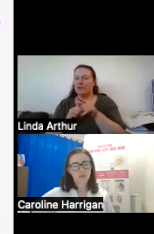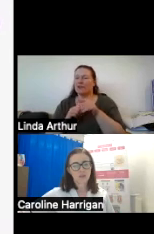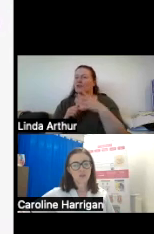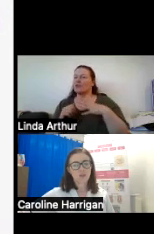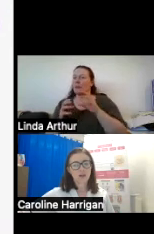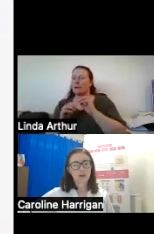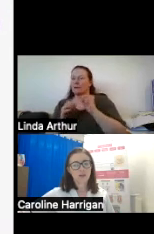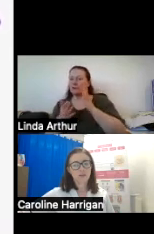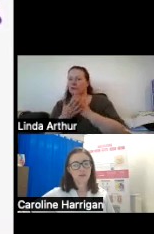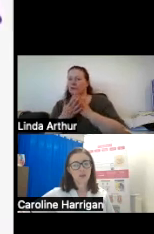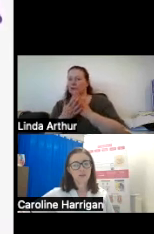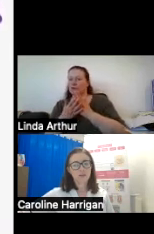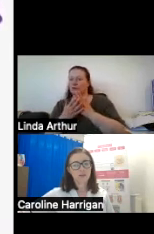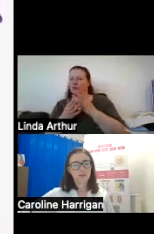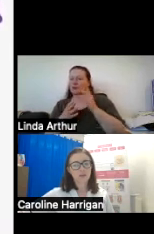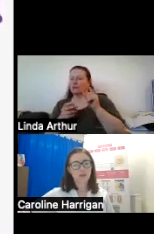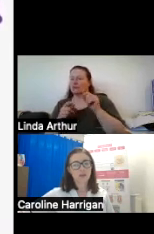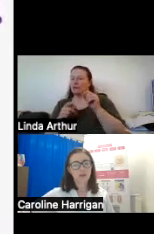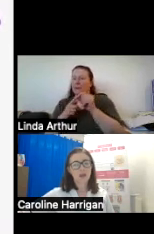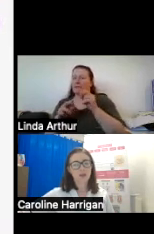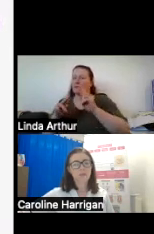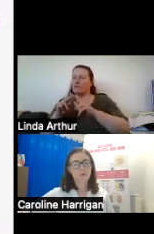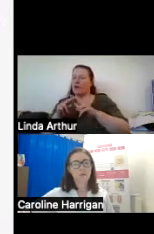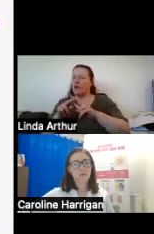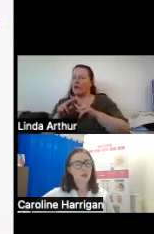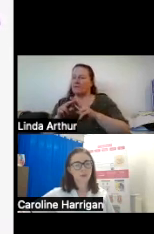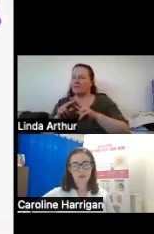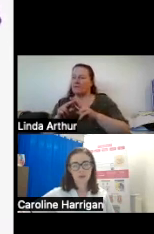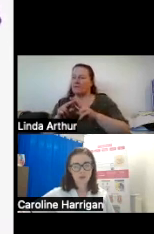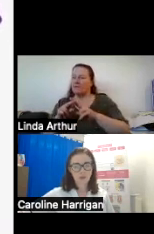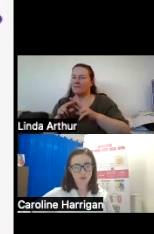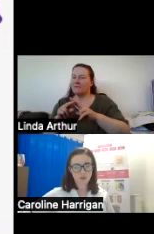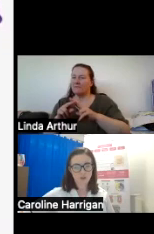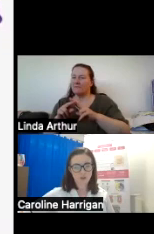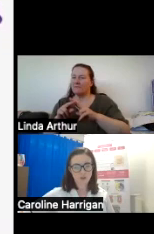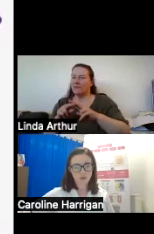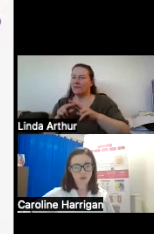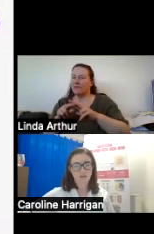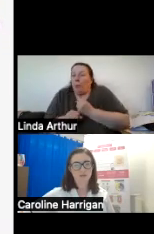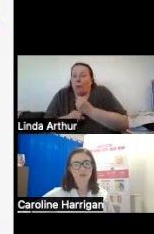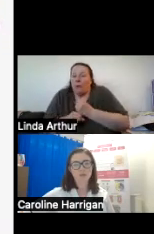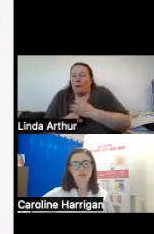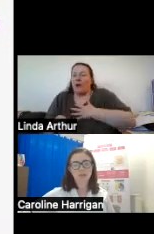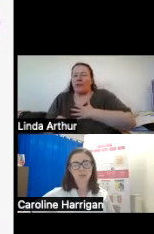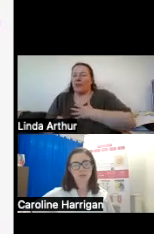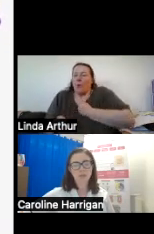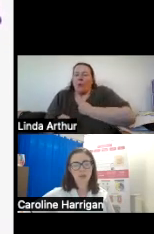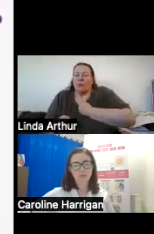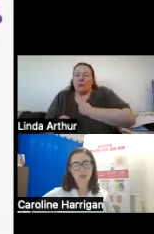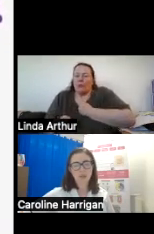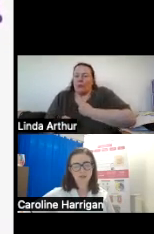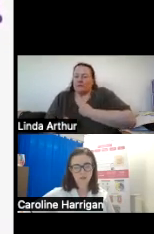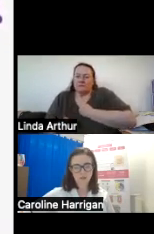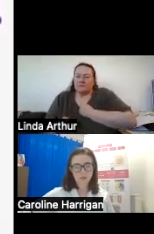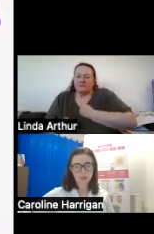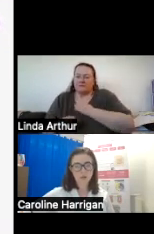make sure you carry out your pelvic floor and not hold your breath. So sometimes what the bit, if